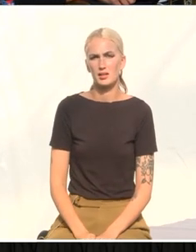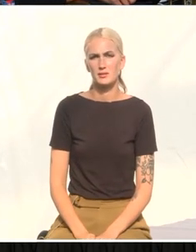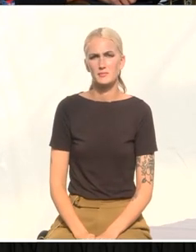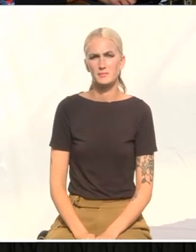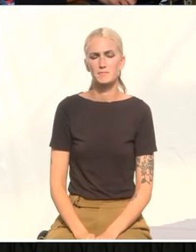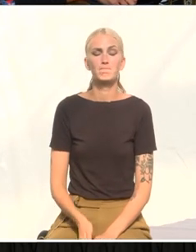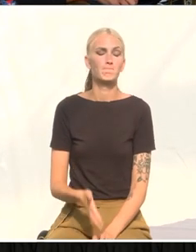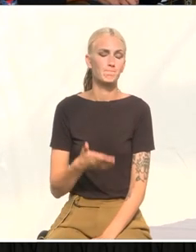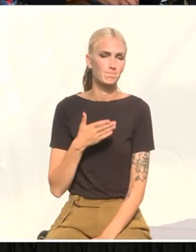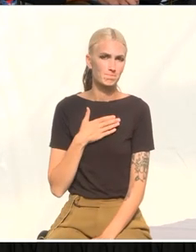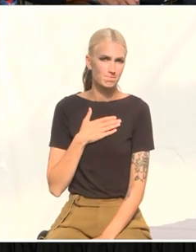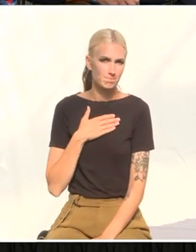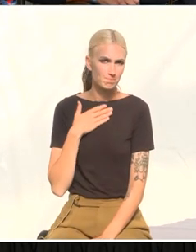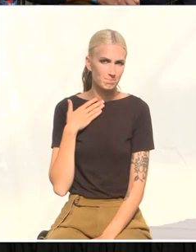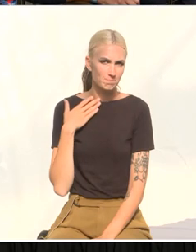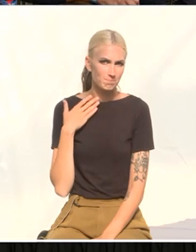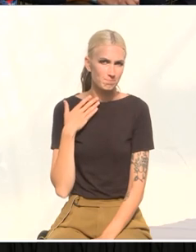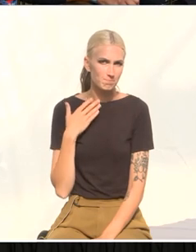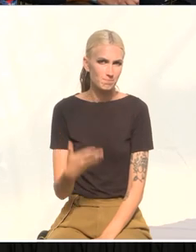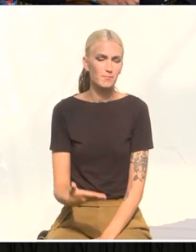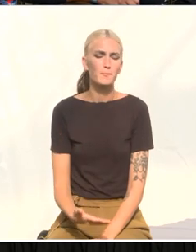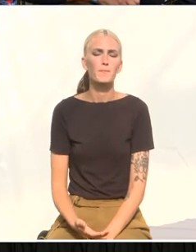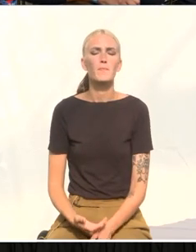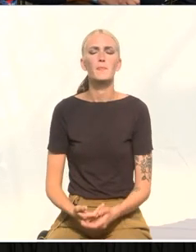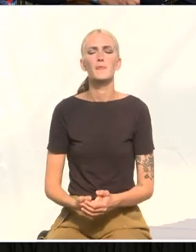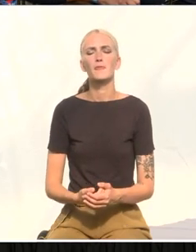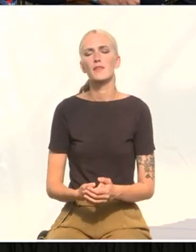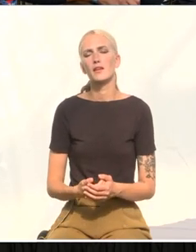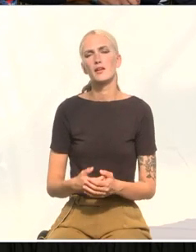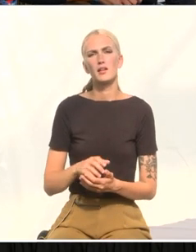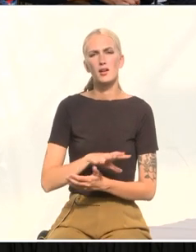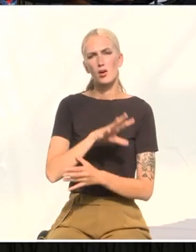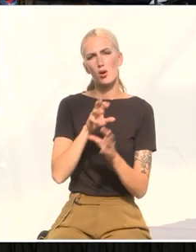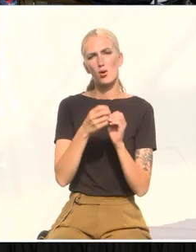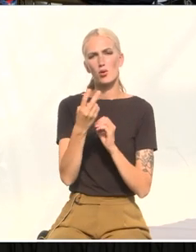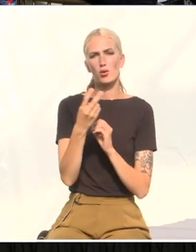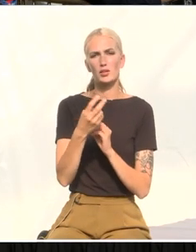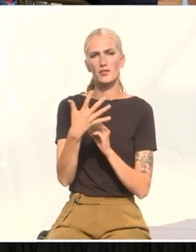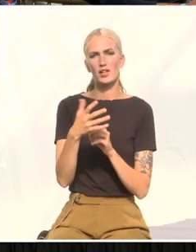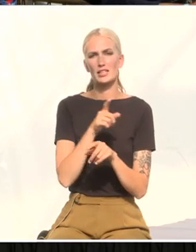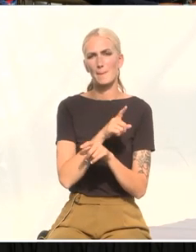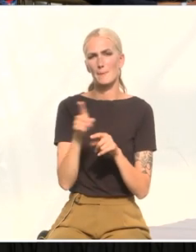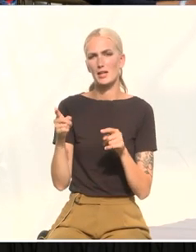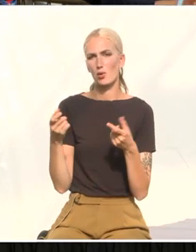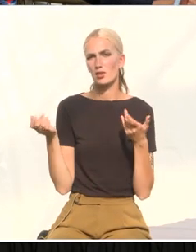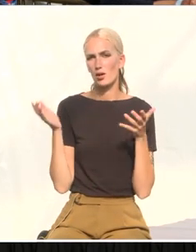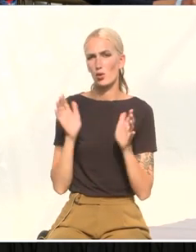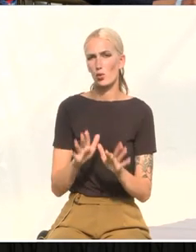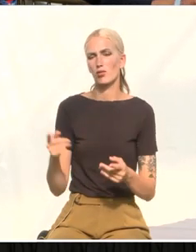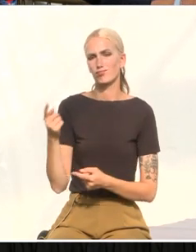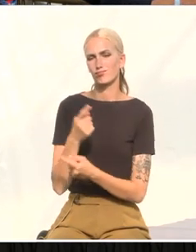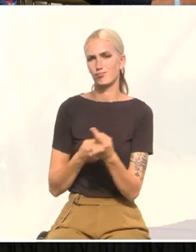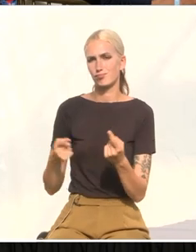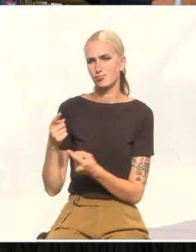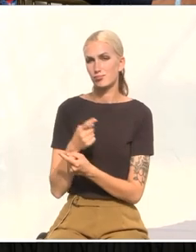thank you, dear man, for that. We have approximately 25 minutes until the end of our discussion, so I suppose that now it's